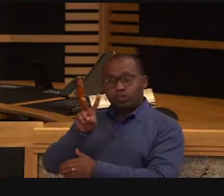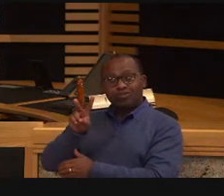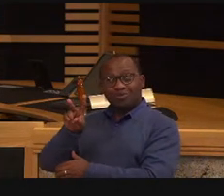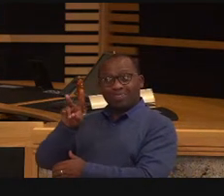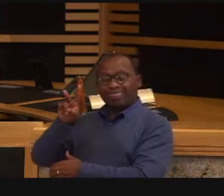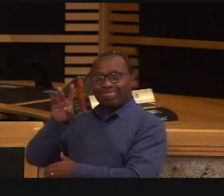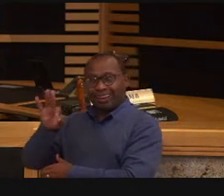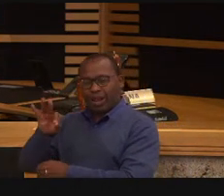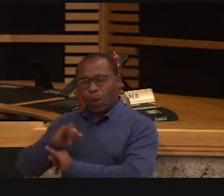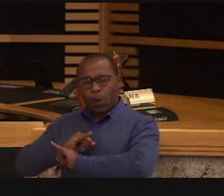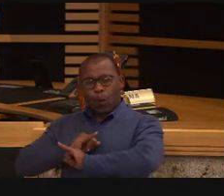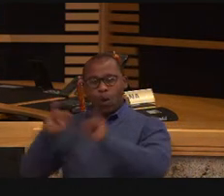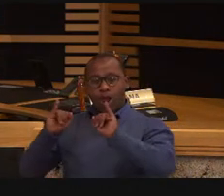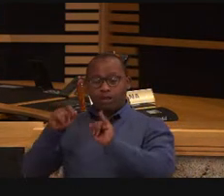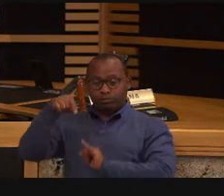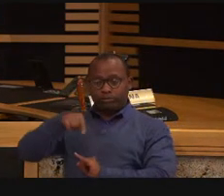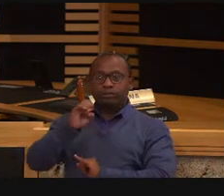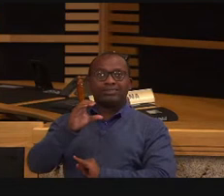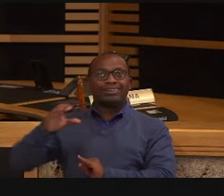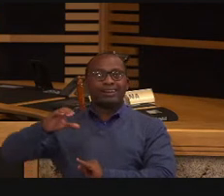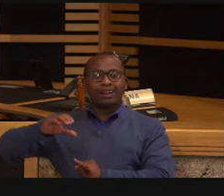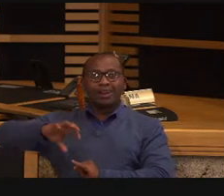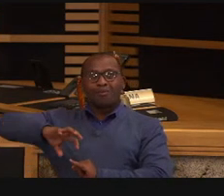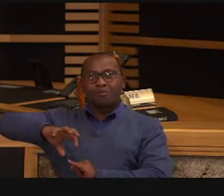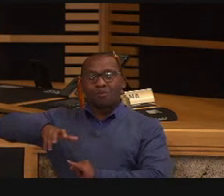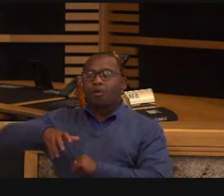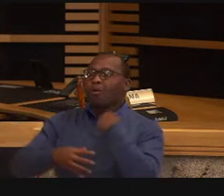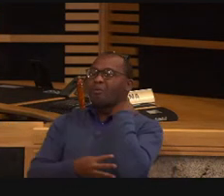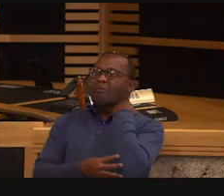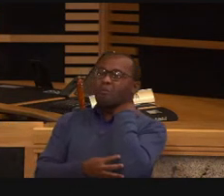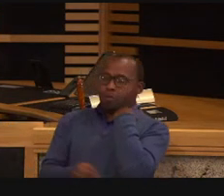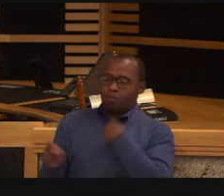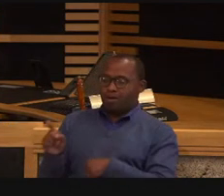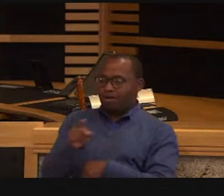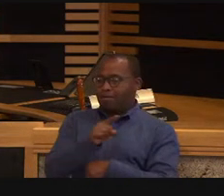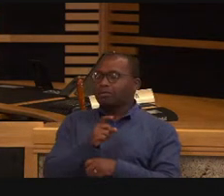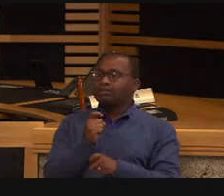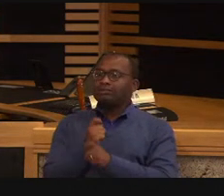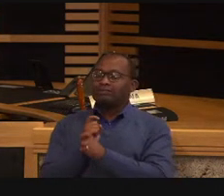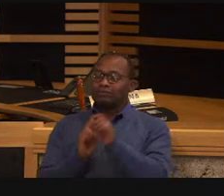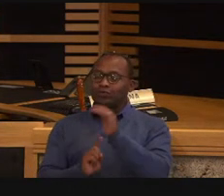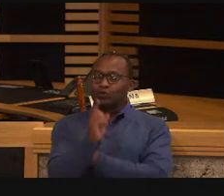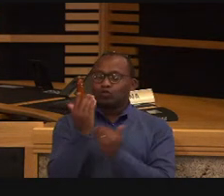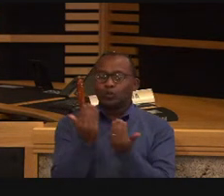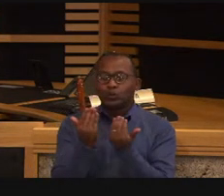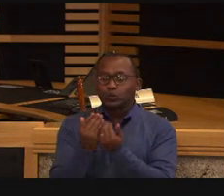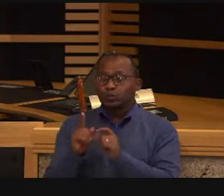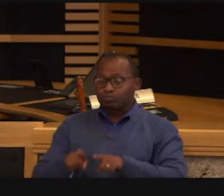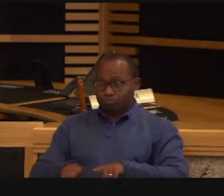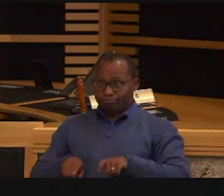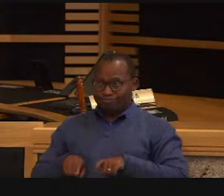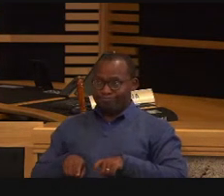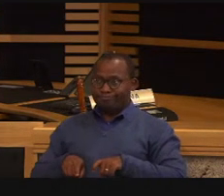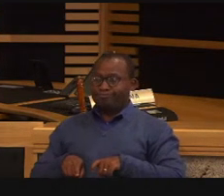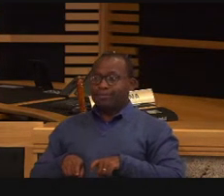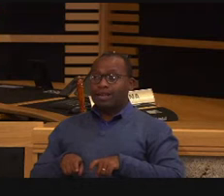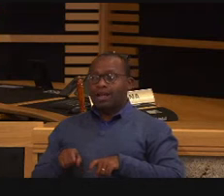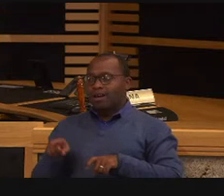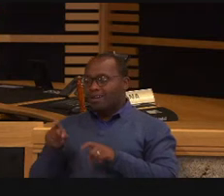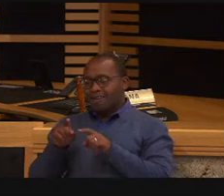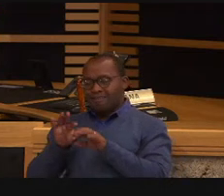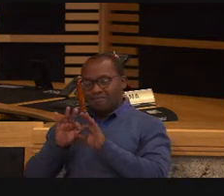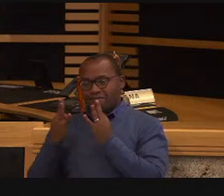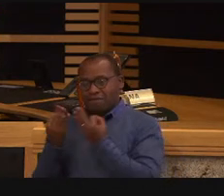province the special schools, because they fall within the category of the destitute families and households